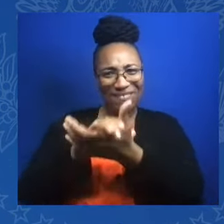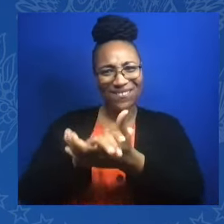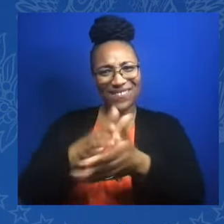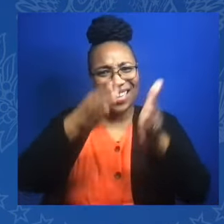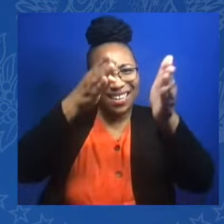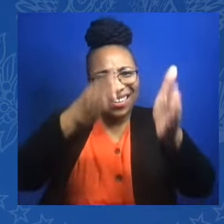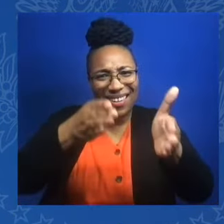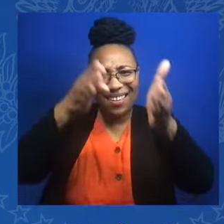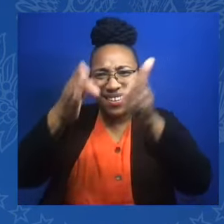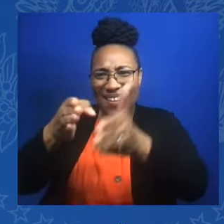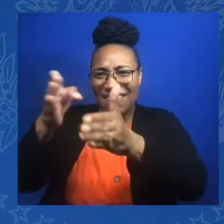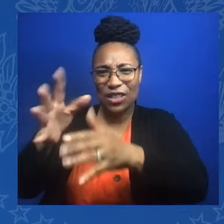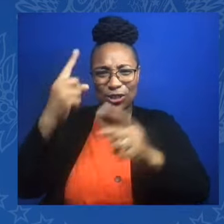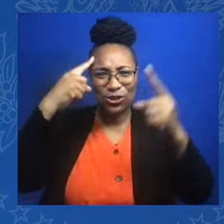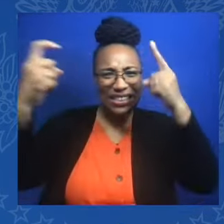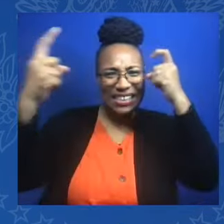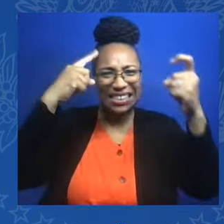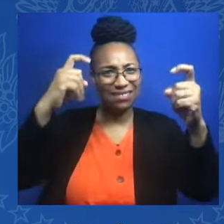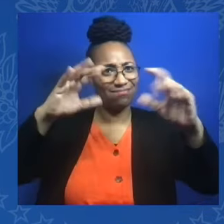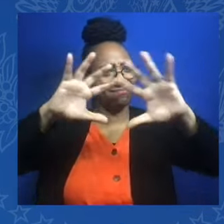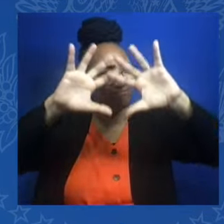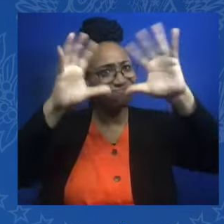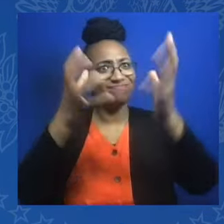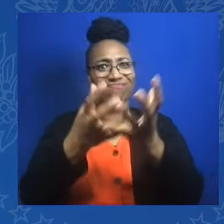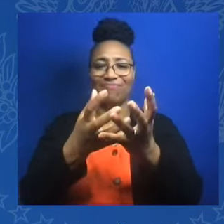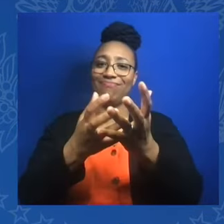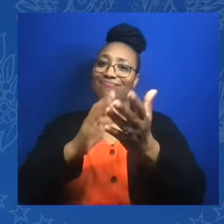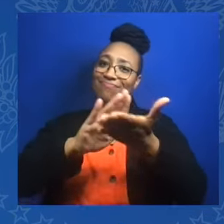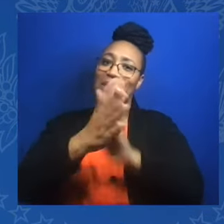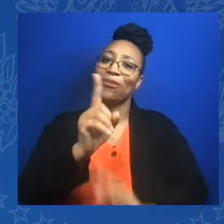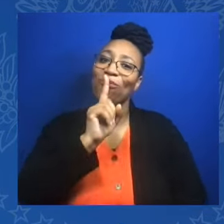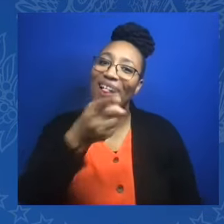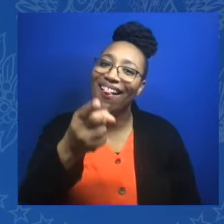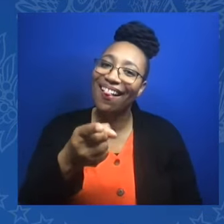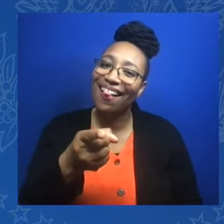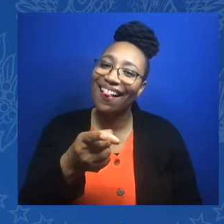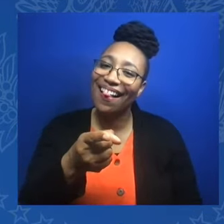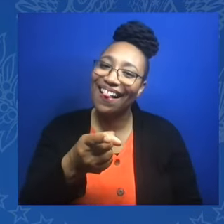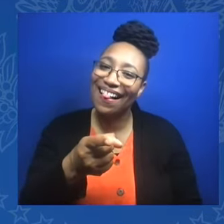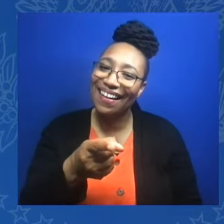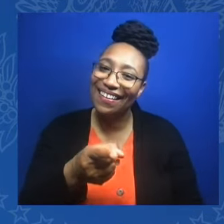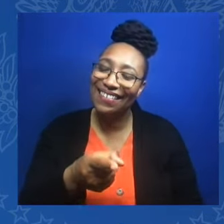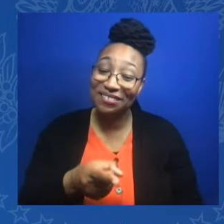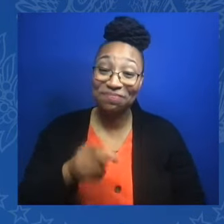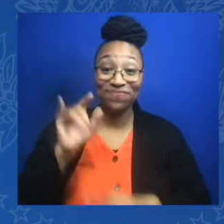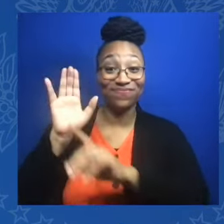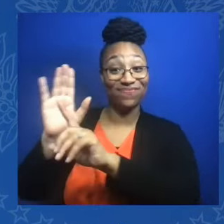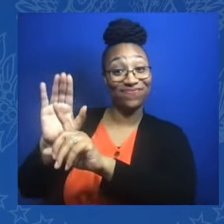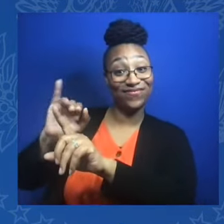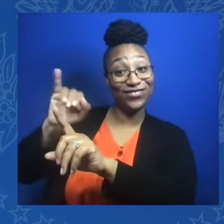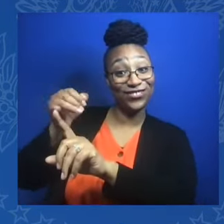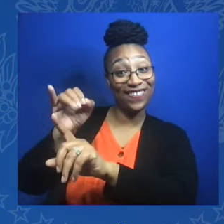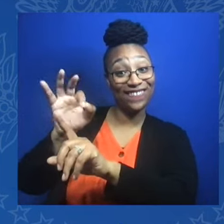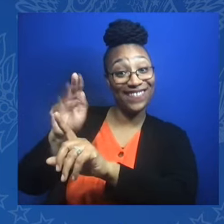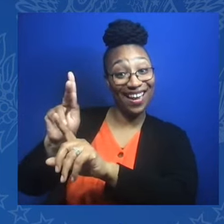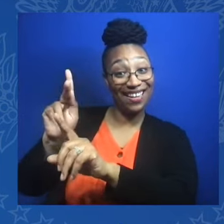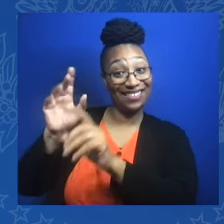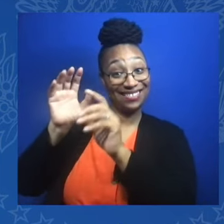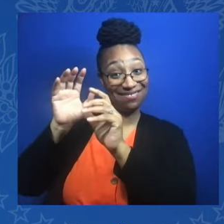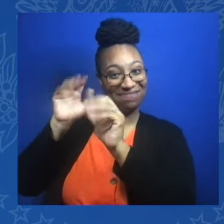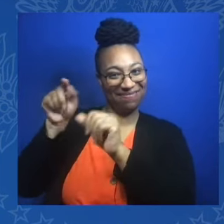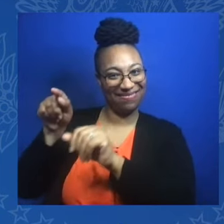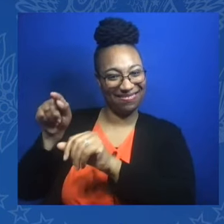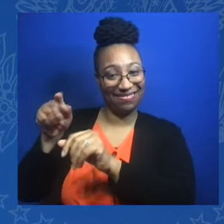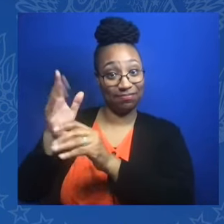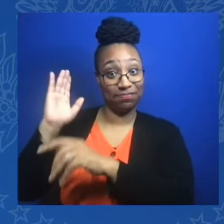than 7 years after Kennedy's speech, the entire world watched humanity left its first footprints on those further shores. It inspired a